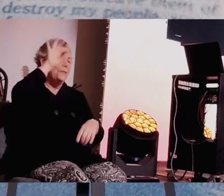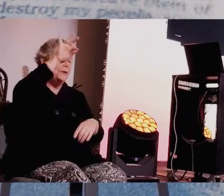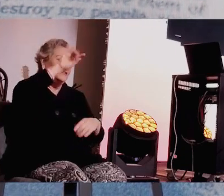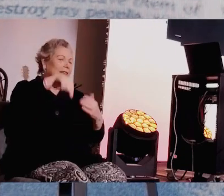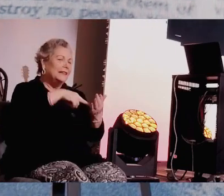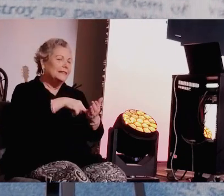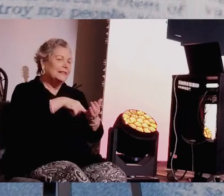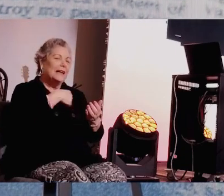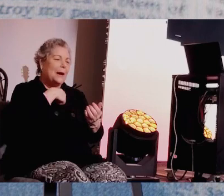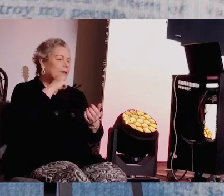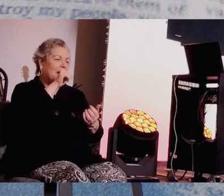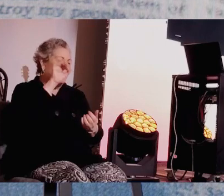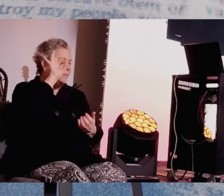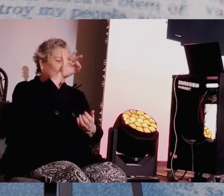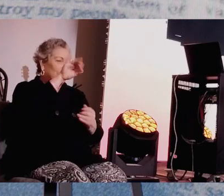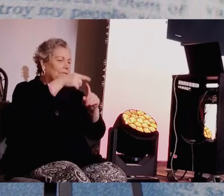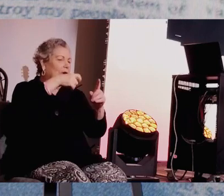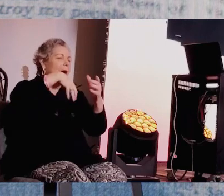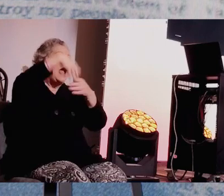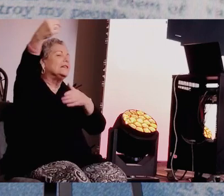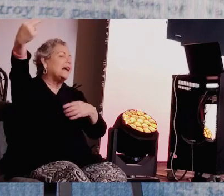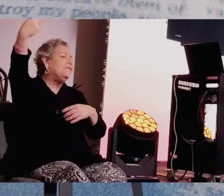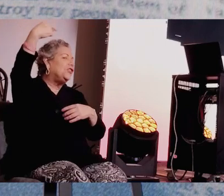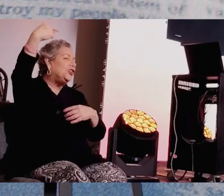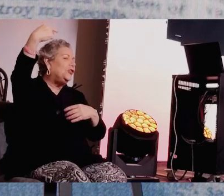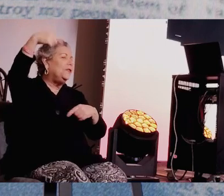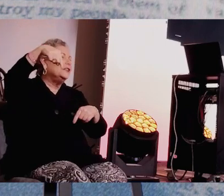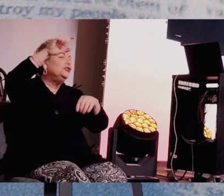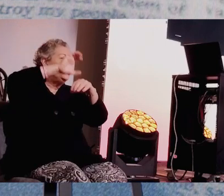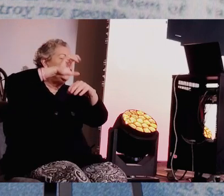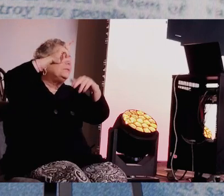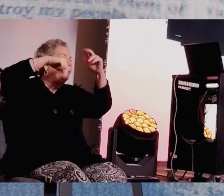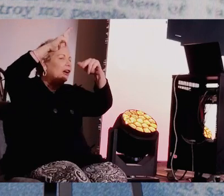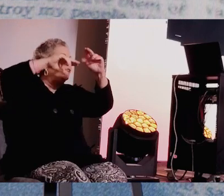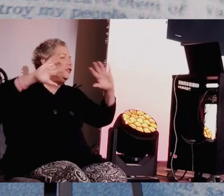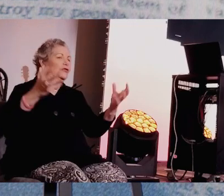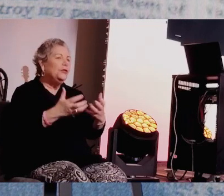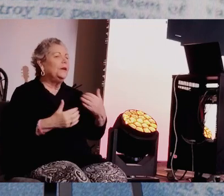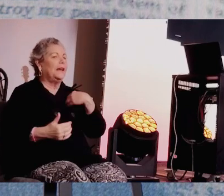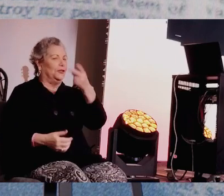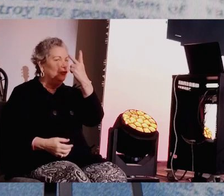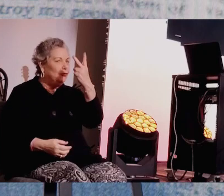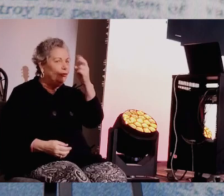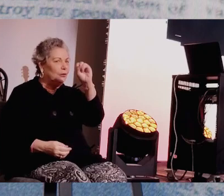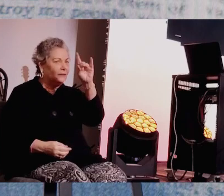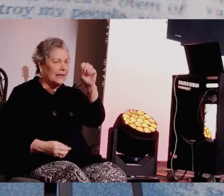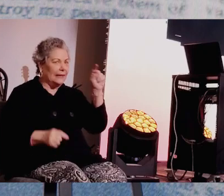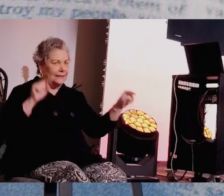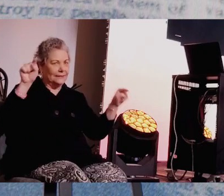I'm not preaching this from an outward view of the church, of this building, of this body. There are two sides in you.